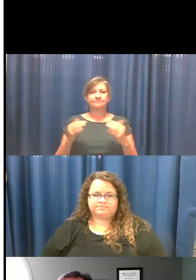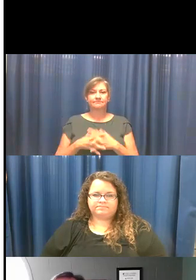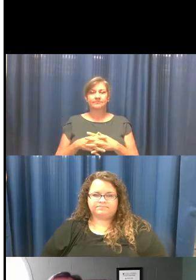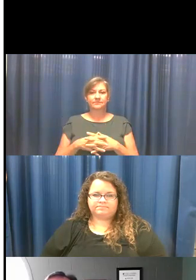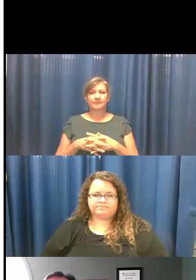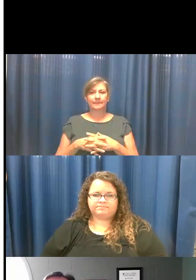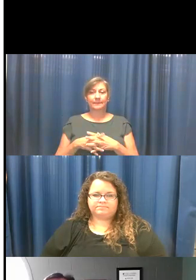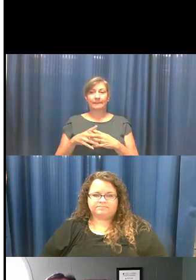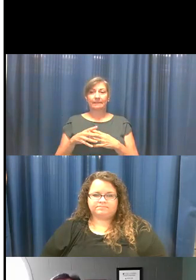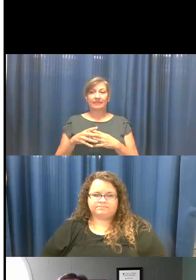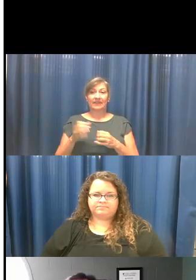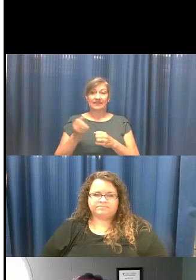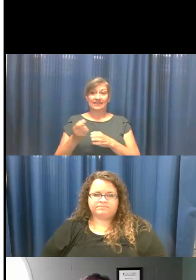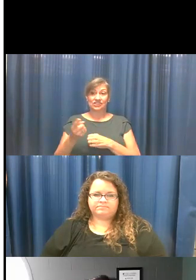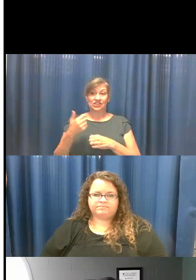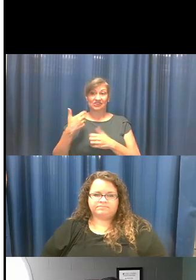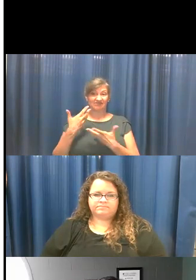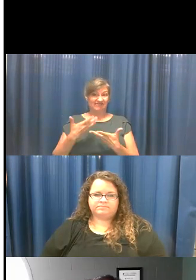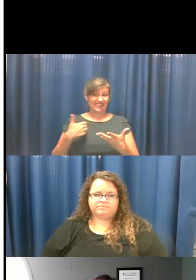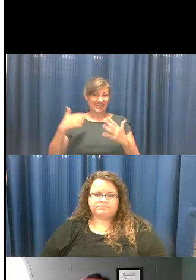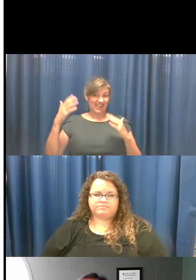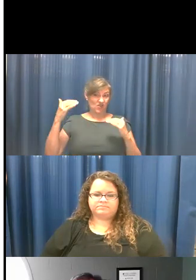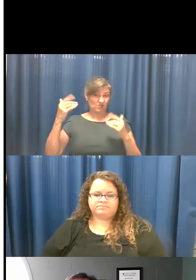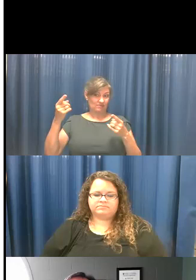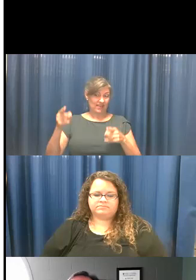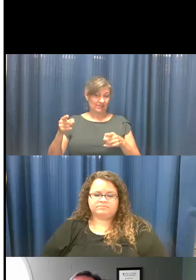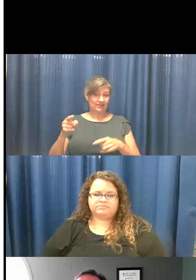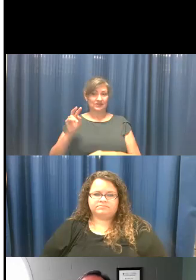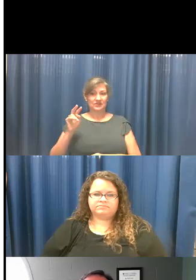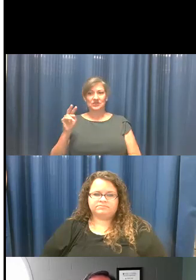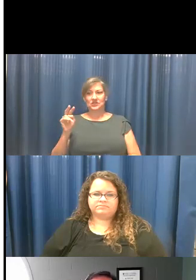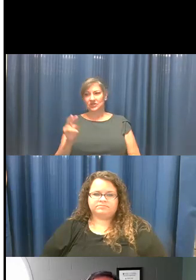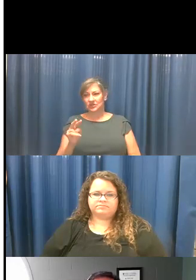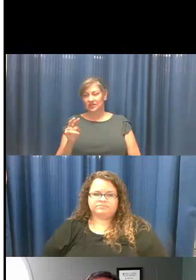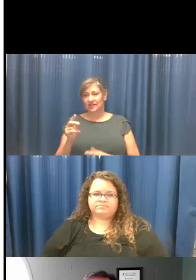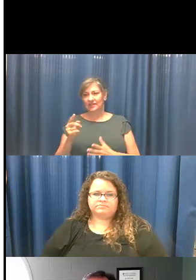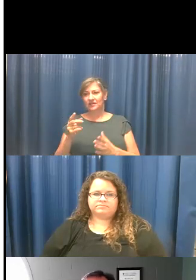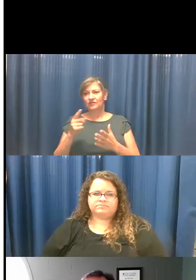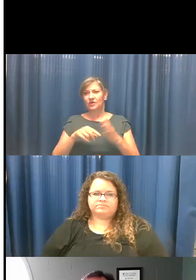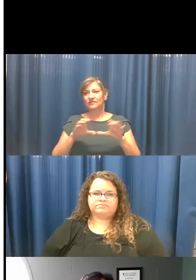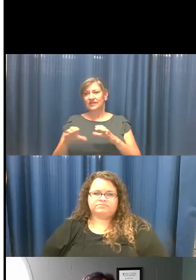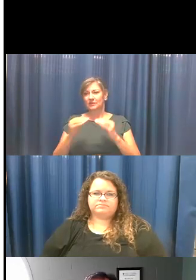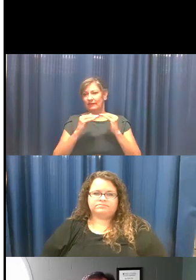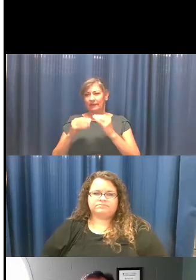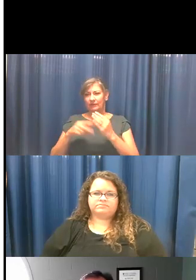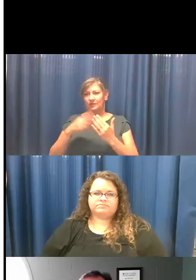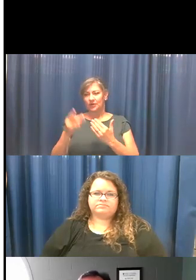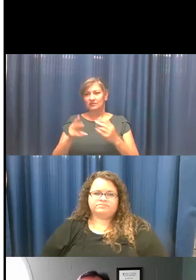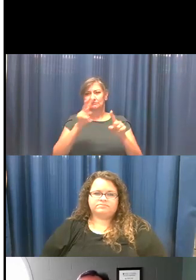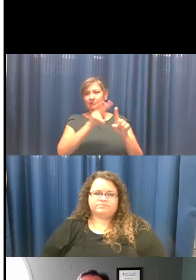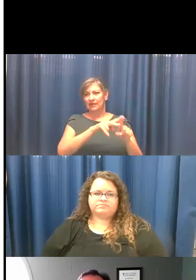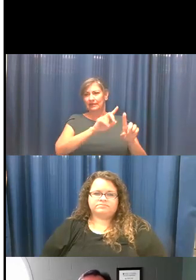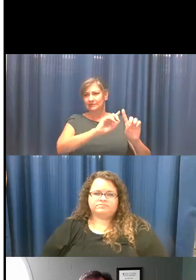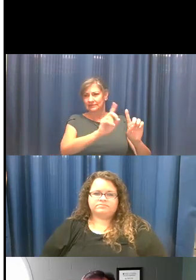So in the coming year, things that I'm hopeful for, again, is looking at what we've done with the Equity Project, applying it